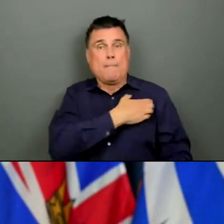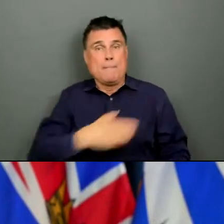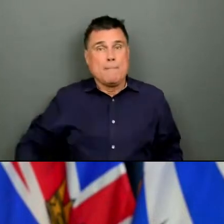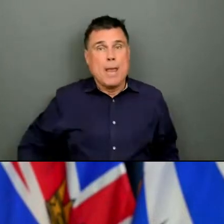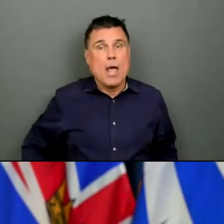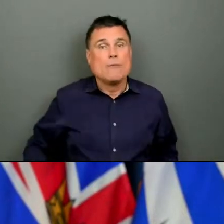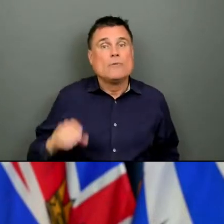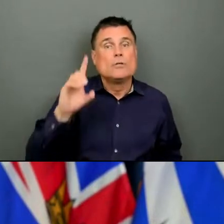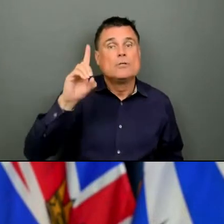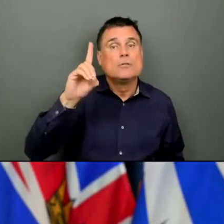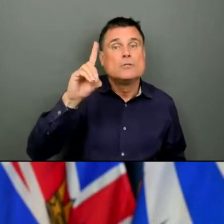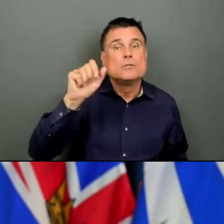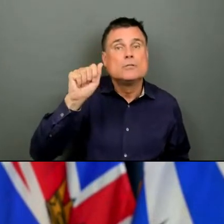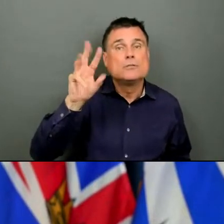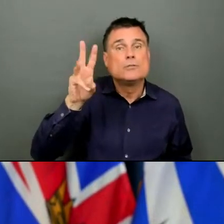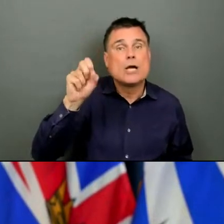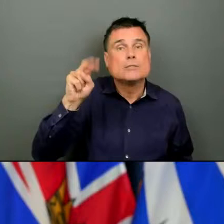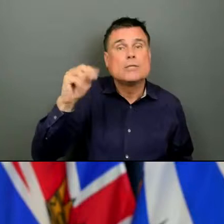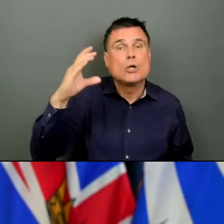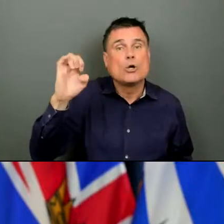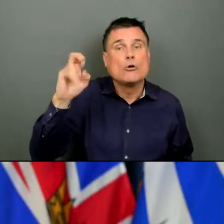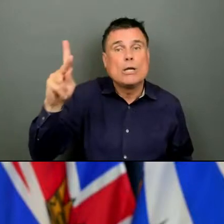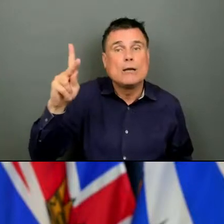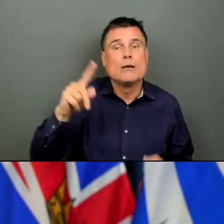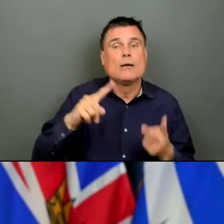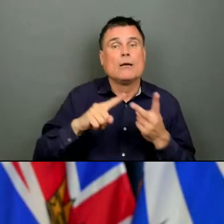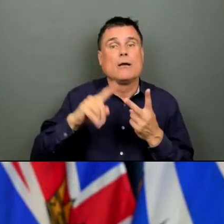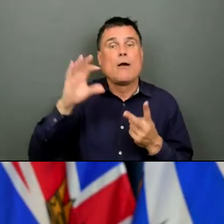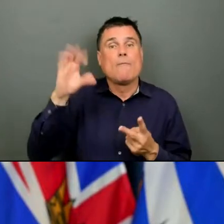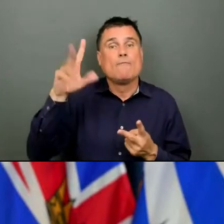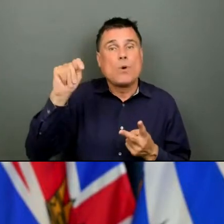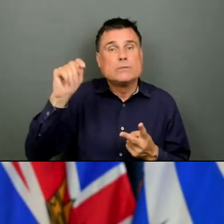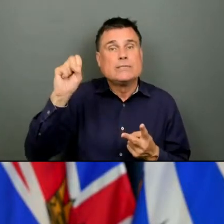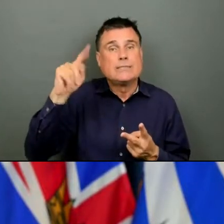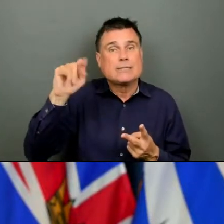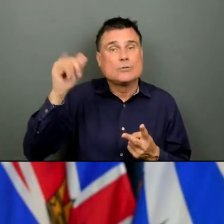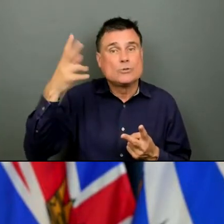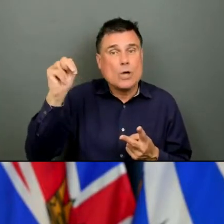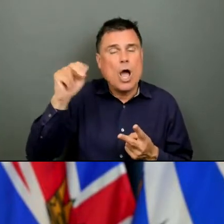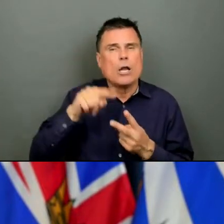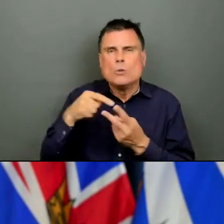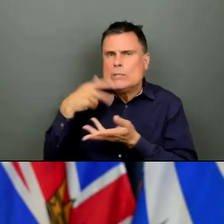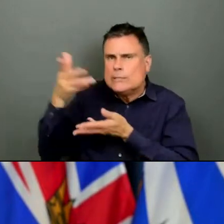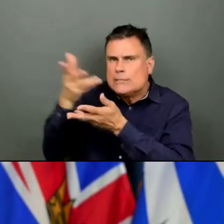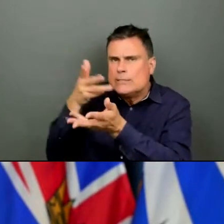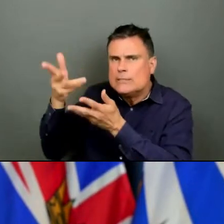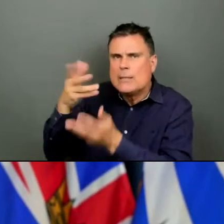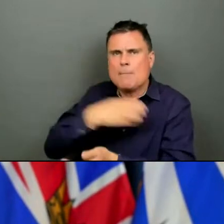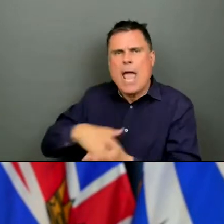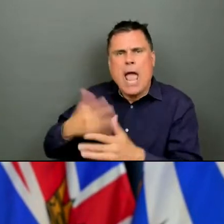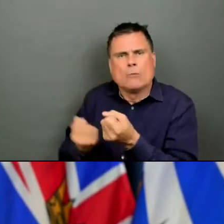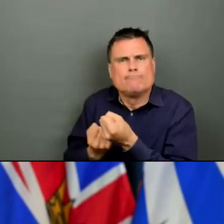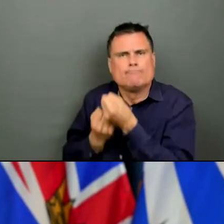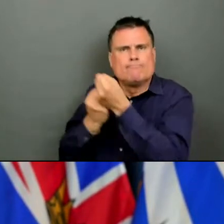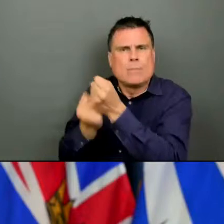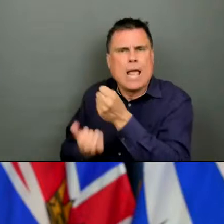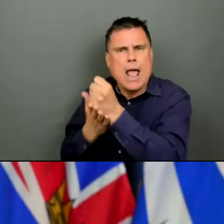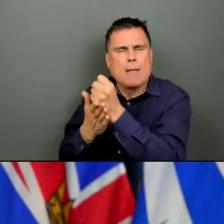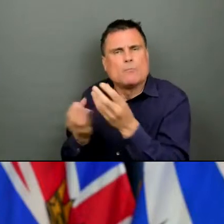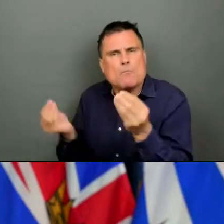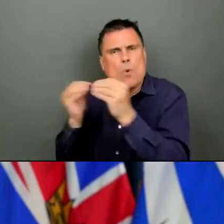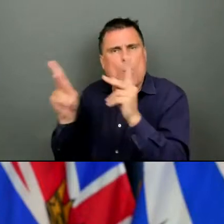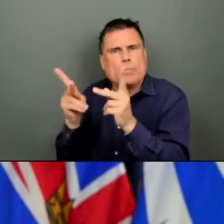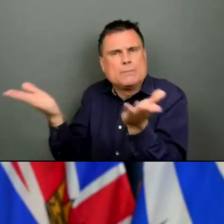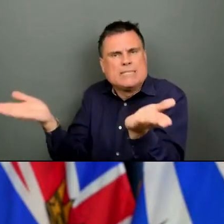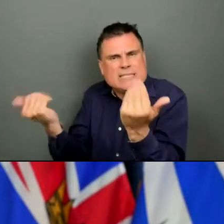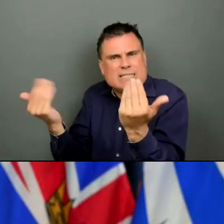on those questions. So we're going to go step by step and increase those immunization rates everywhere. That's the plan, to